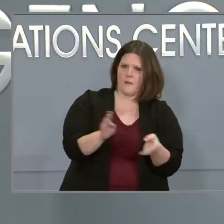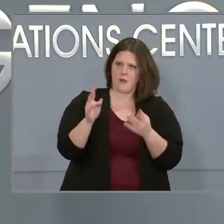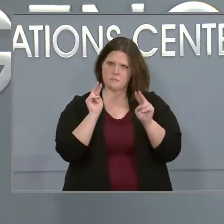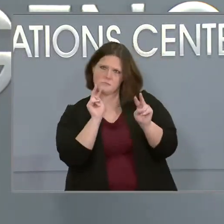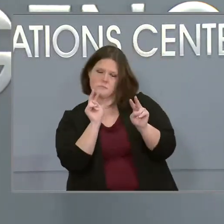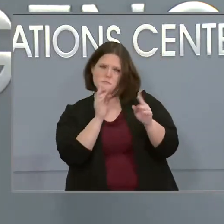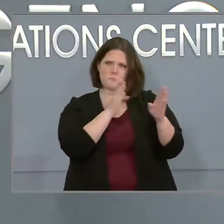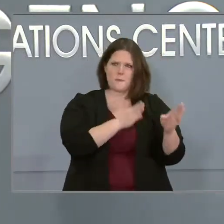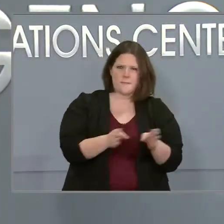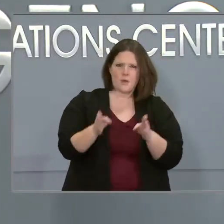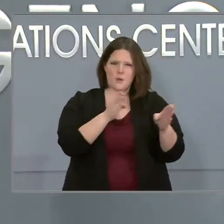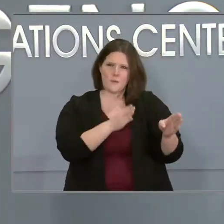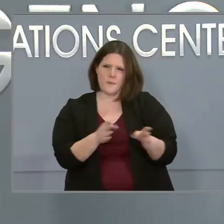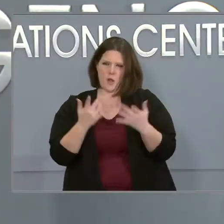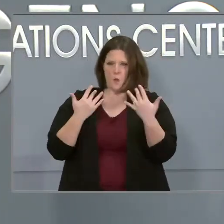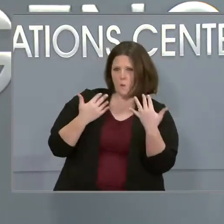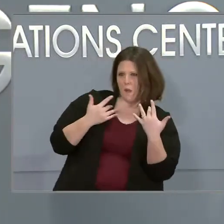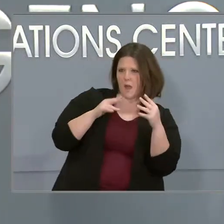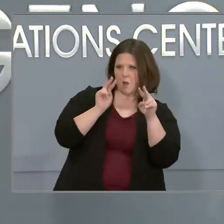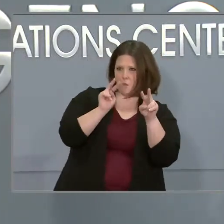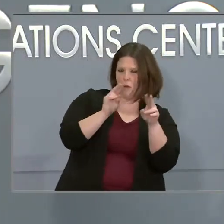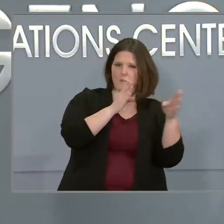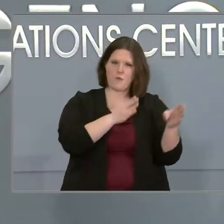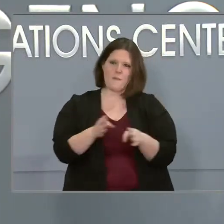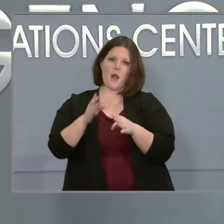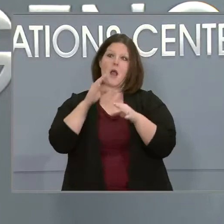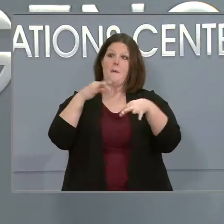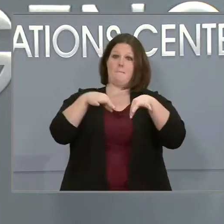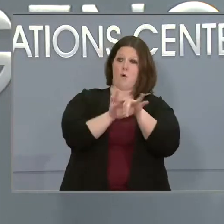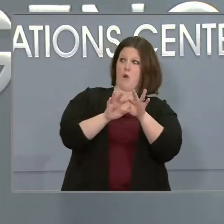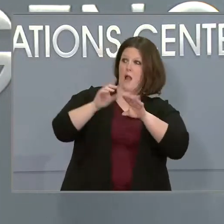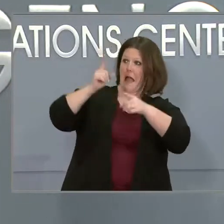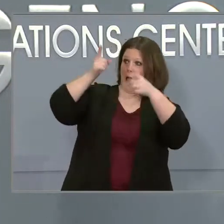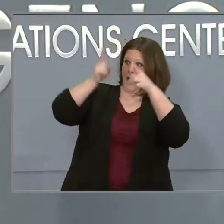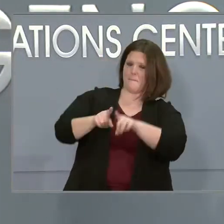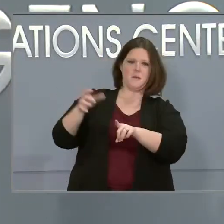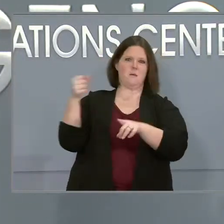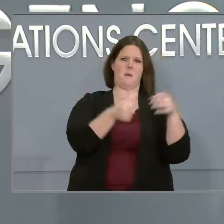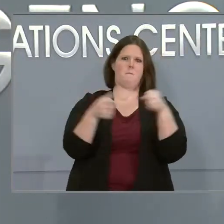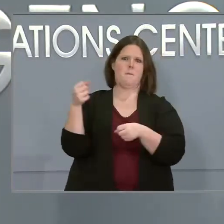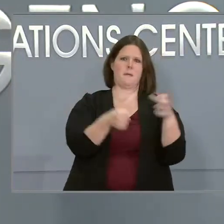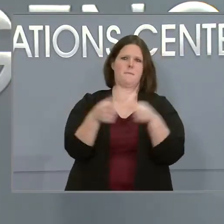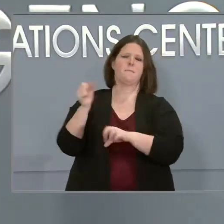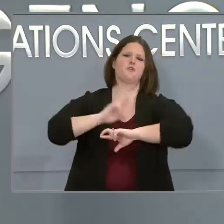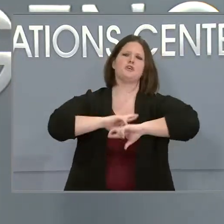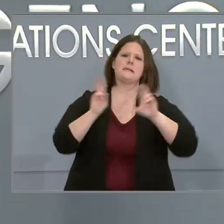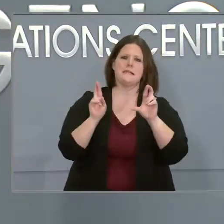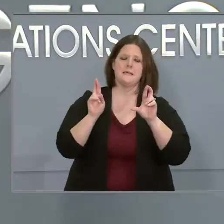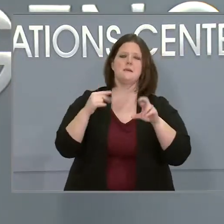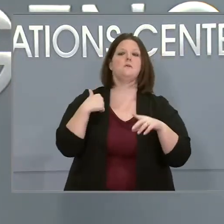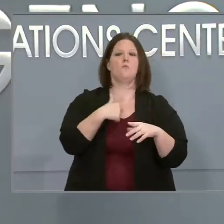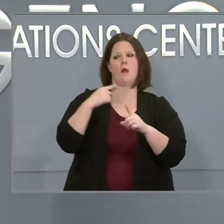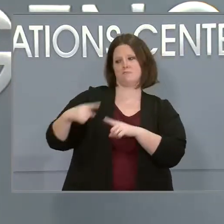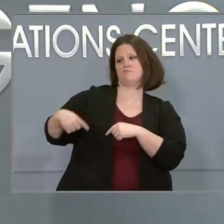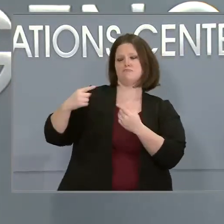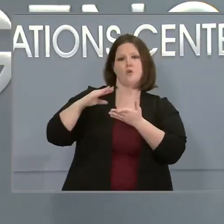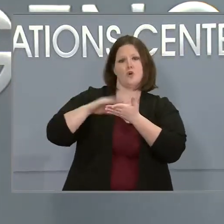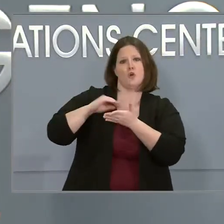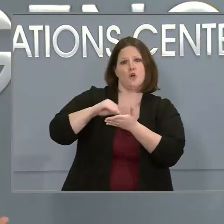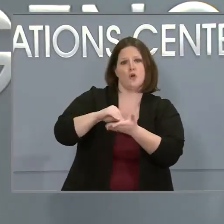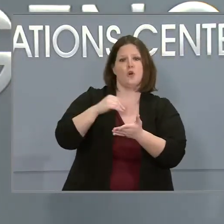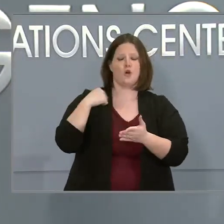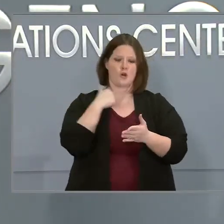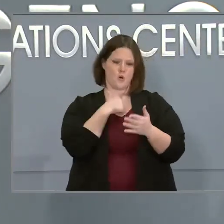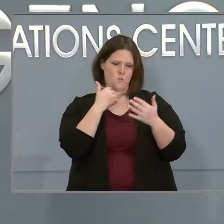future and make sure that we are putting the resources into public health. I think we've learned a lot, we've built a lot, and we need to make sure